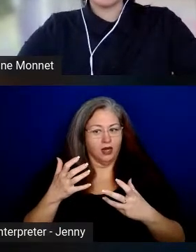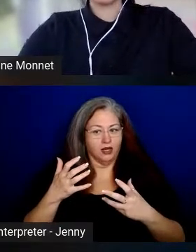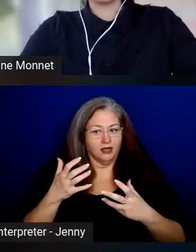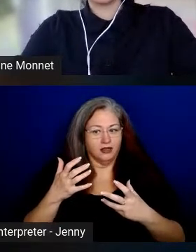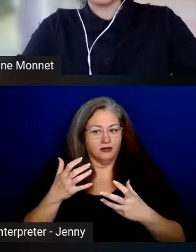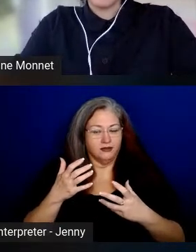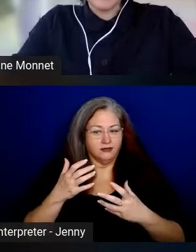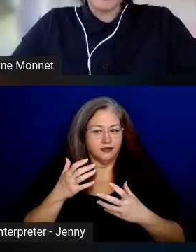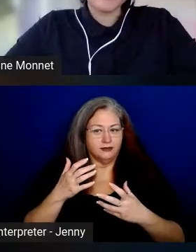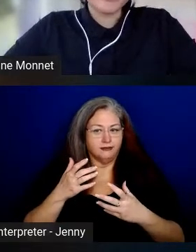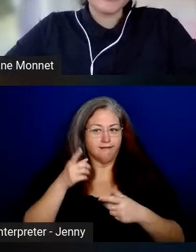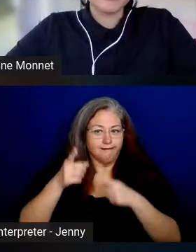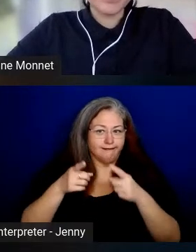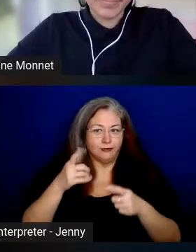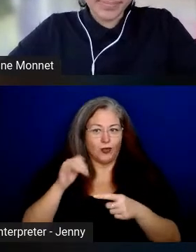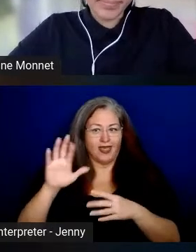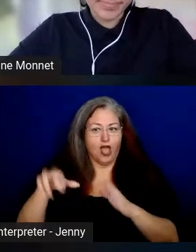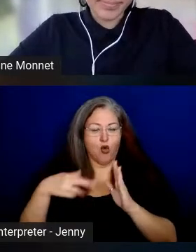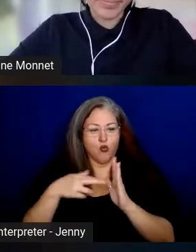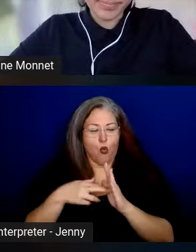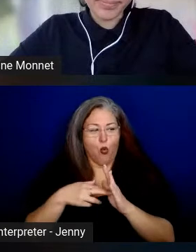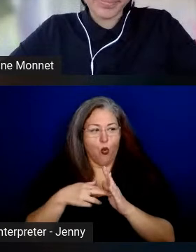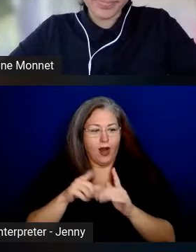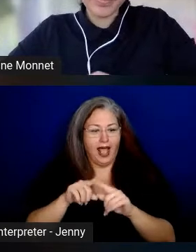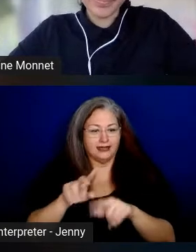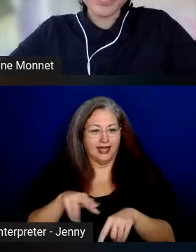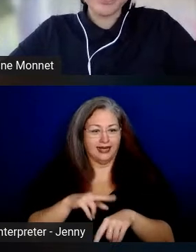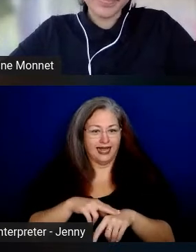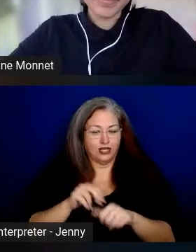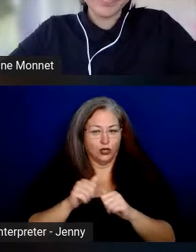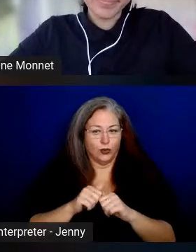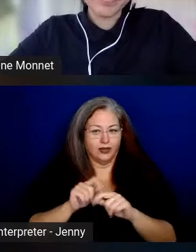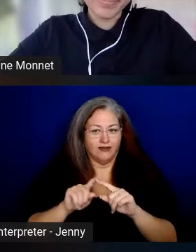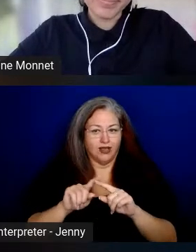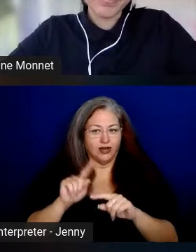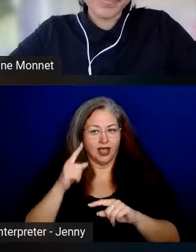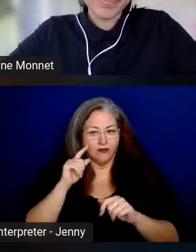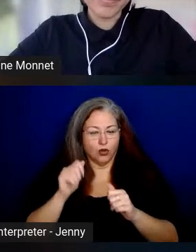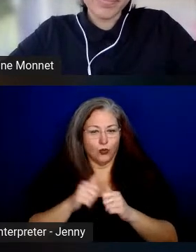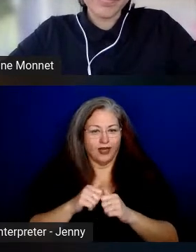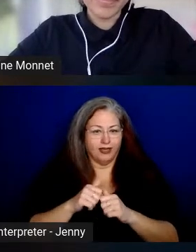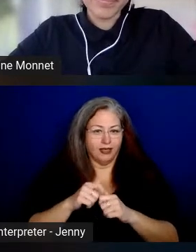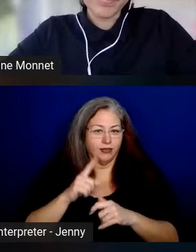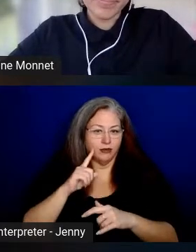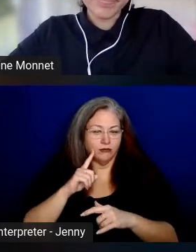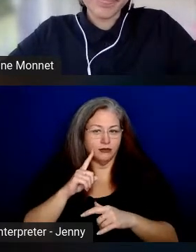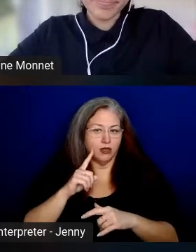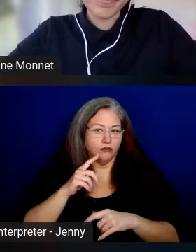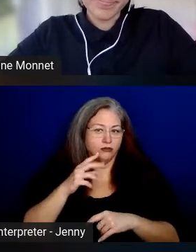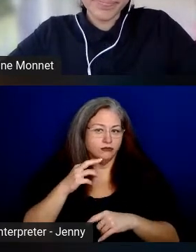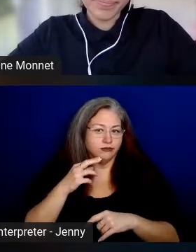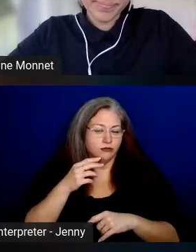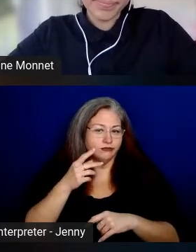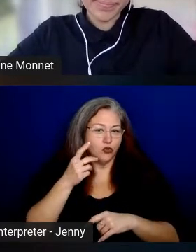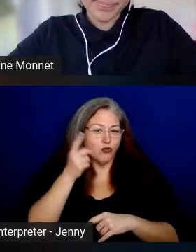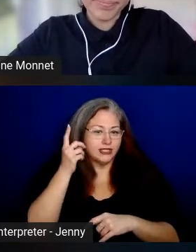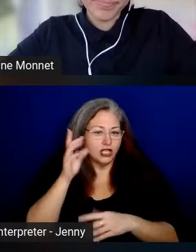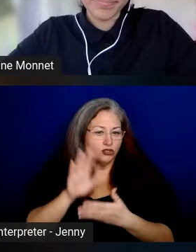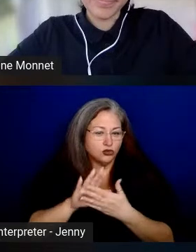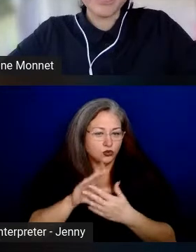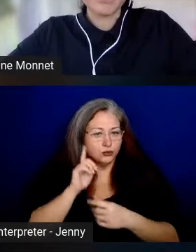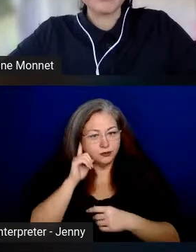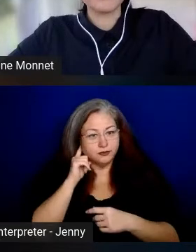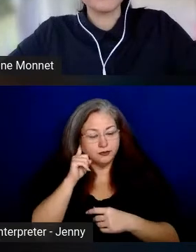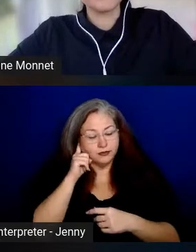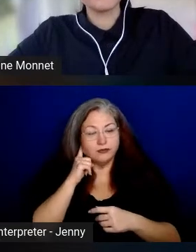that they have played as a nation and as various governments with our residential schools. Yes. Mm-hmm. And I think that